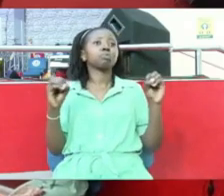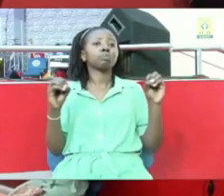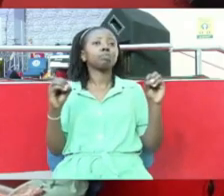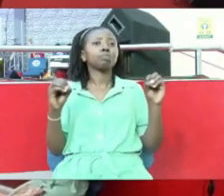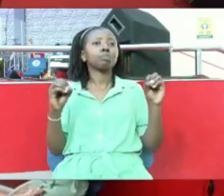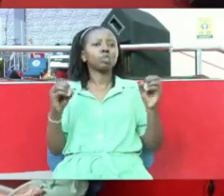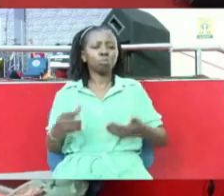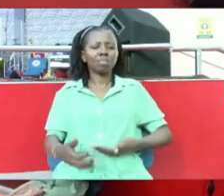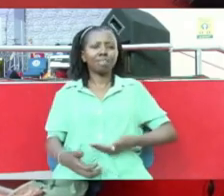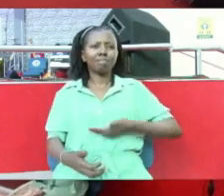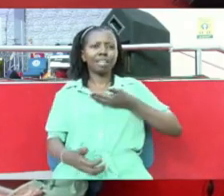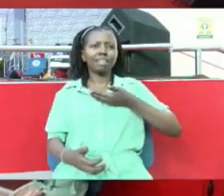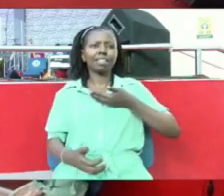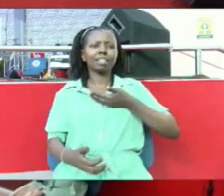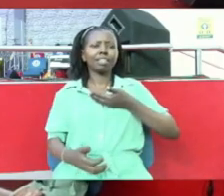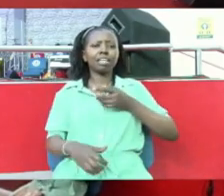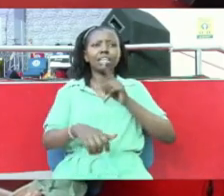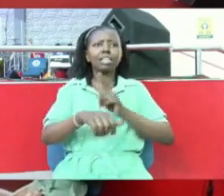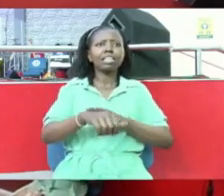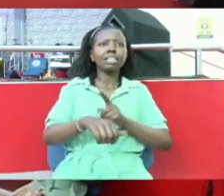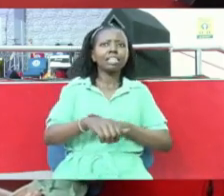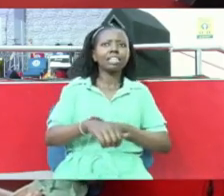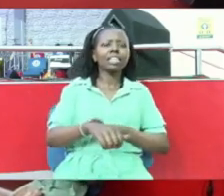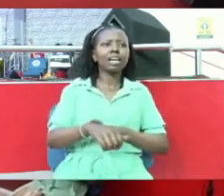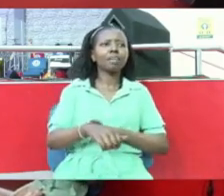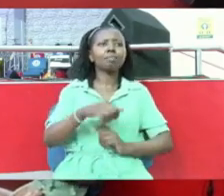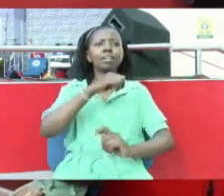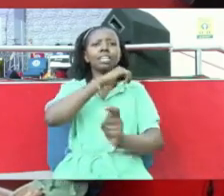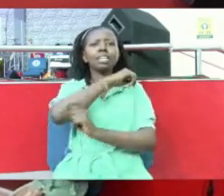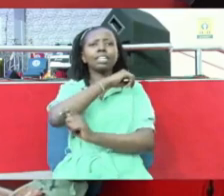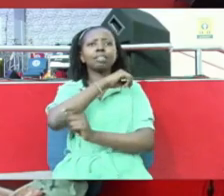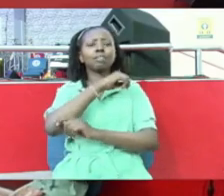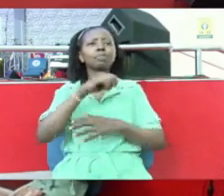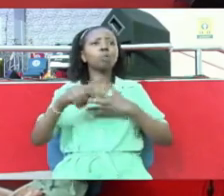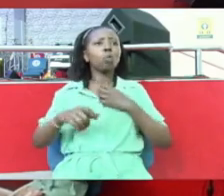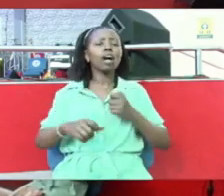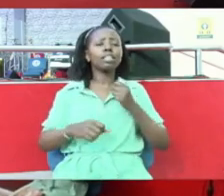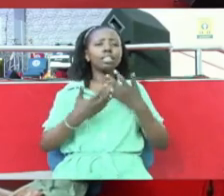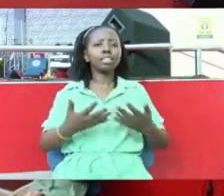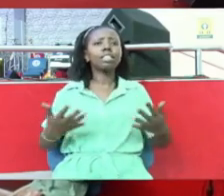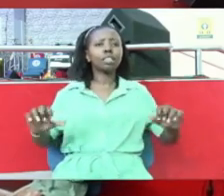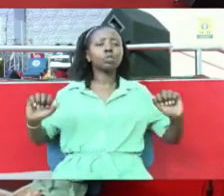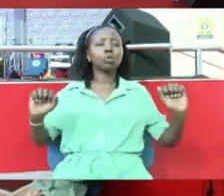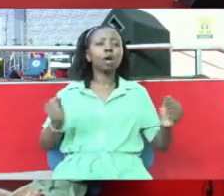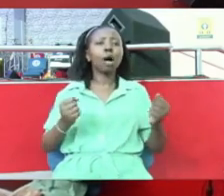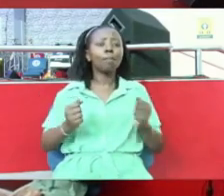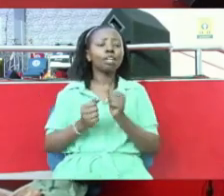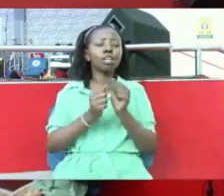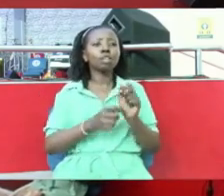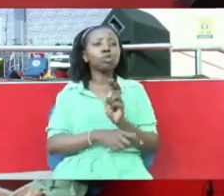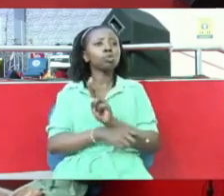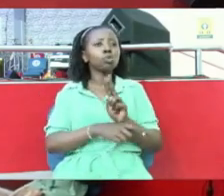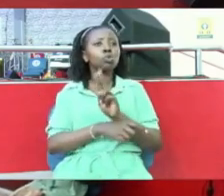we are tempted to make something happen with our human strength.